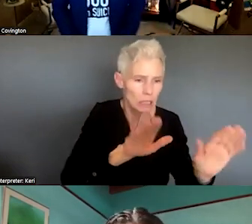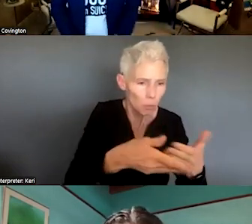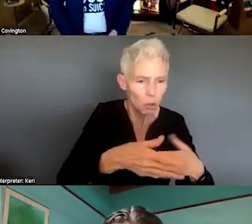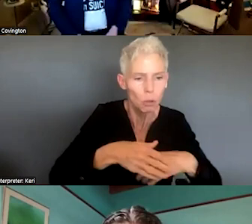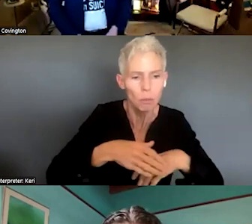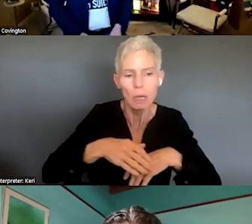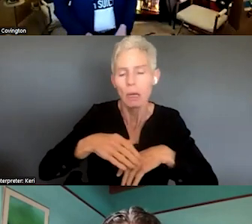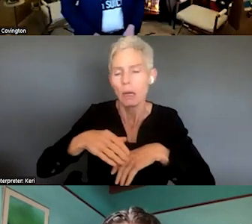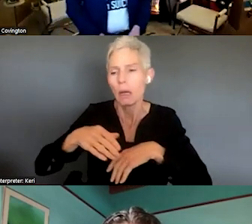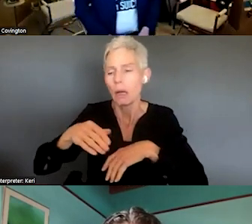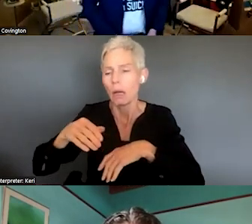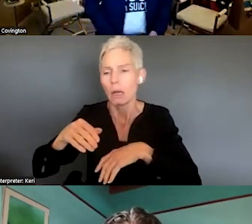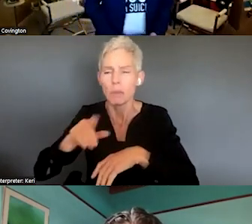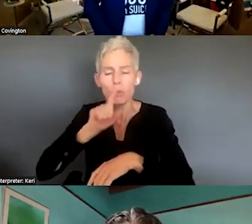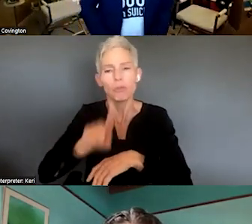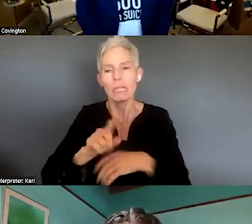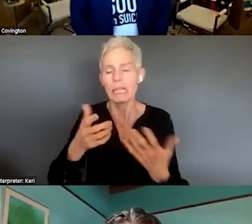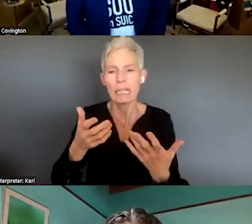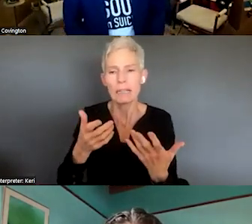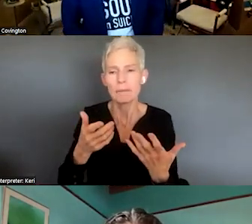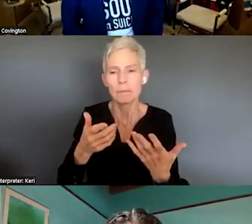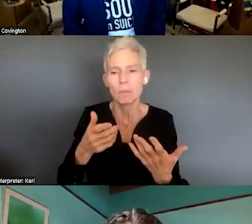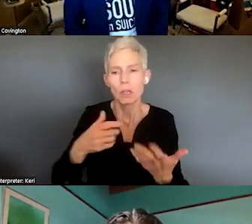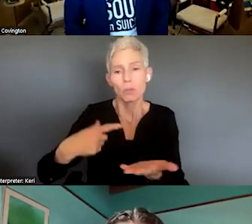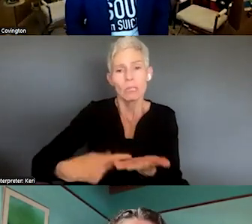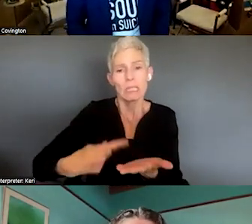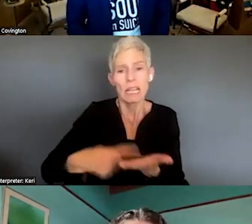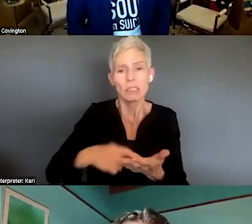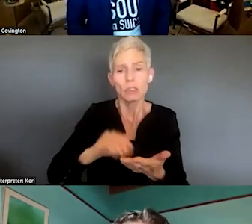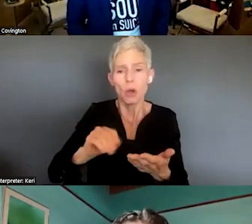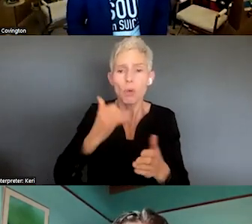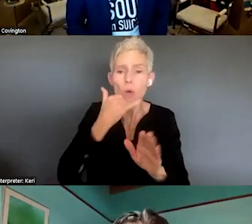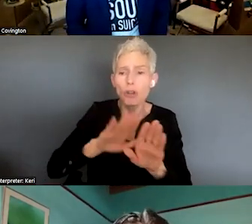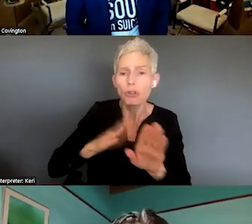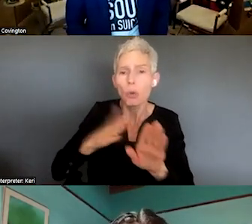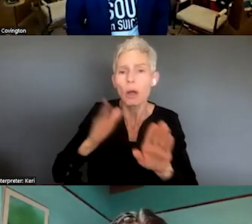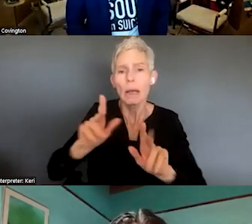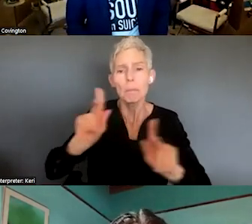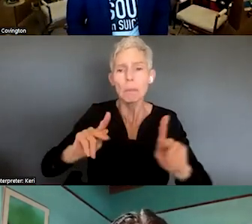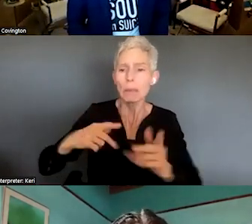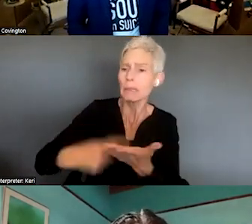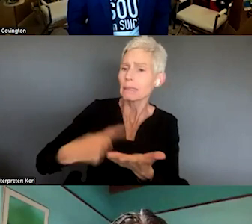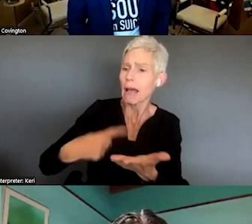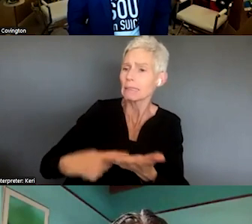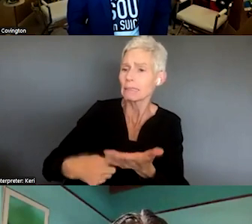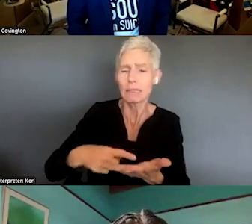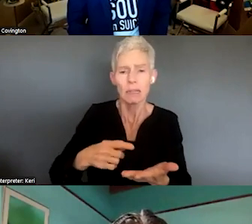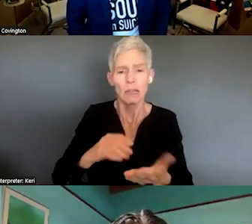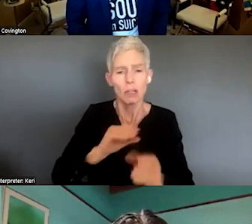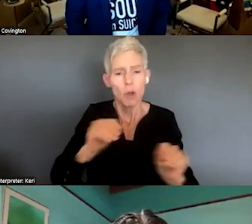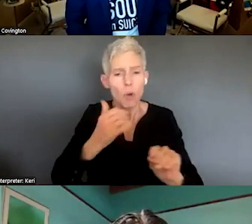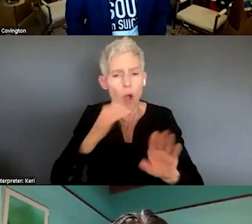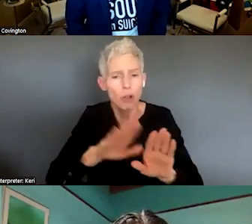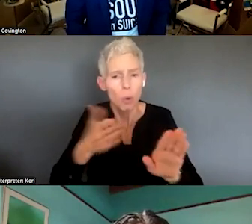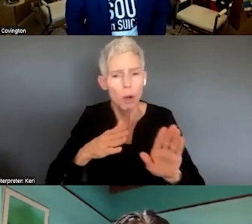they? But really, when you talk about no wrong door, because everyone talks about it, no one defines it. And to me, I